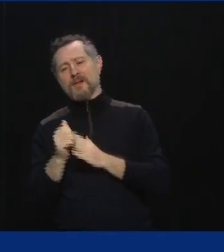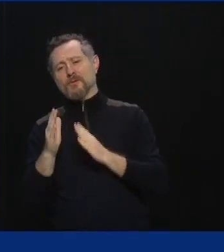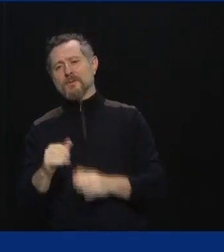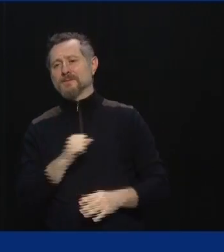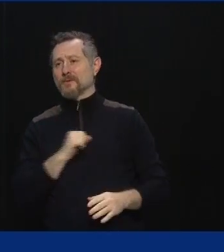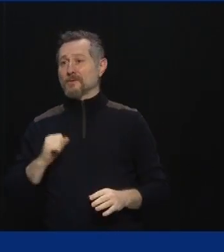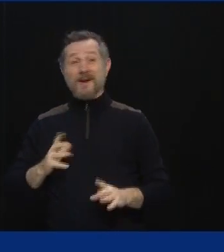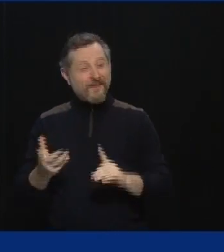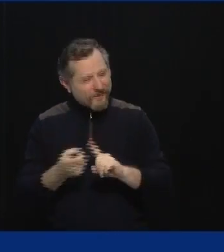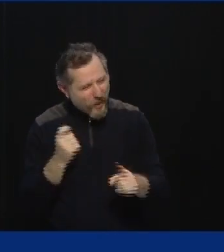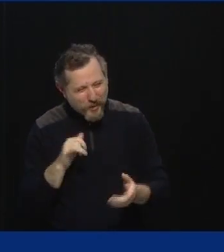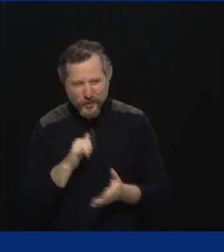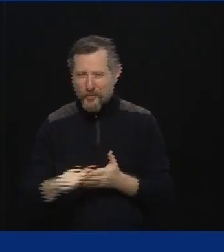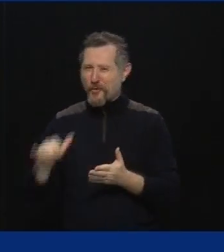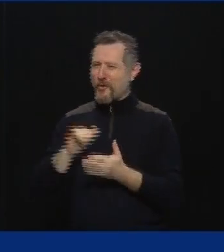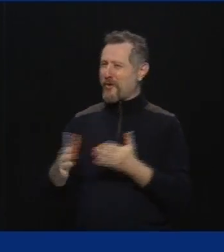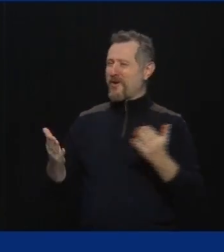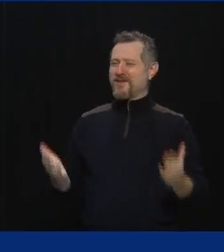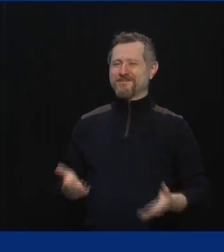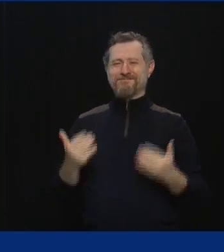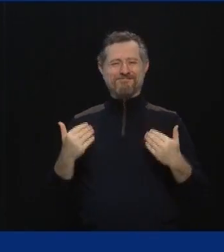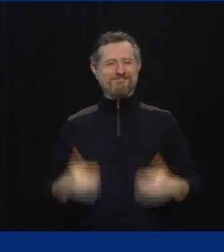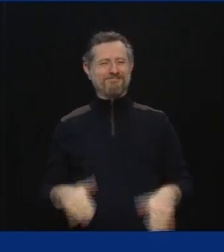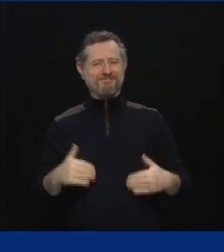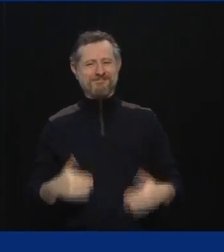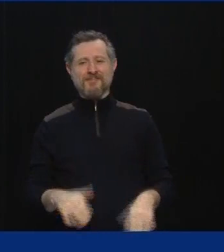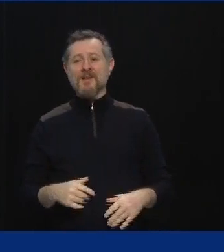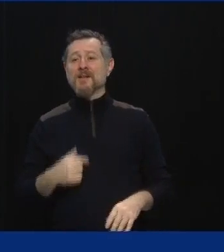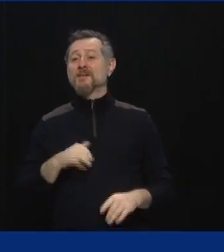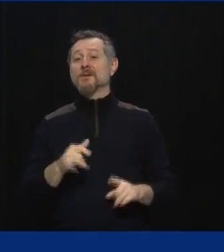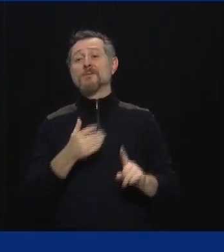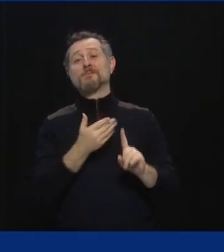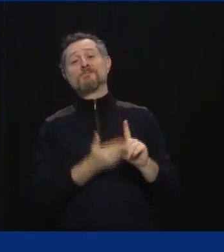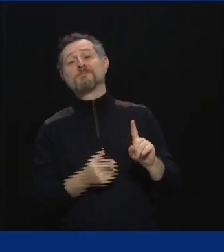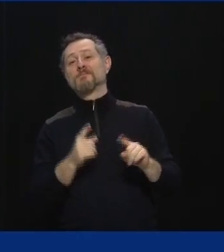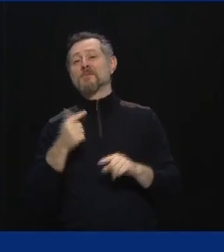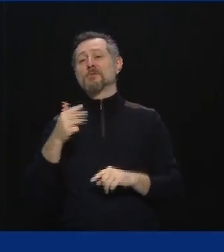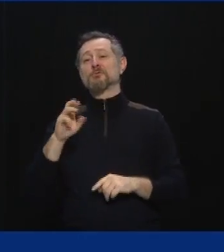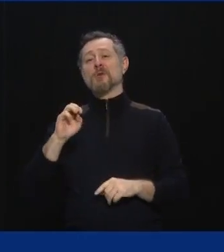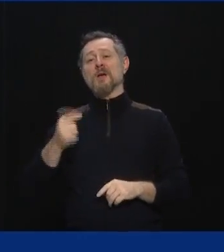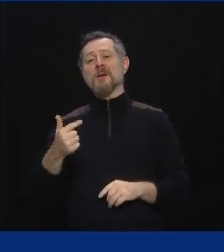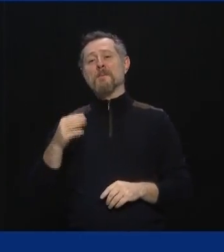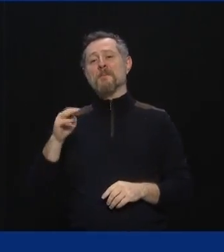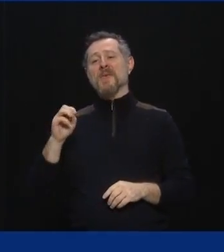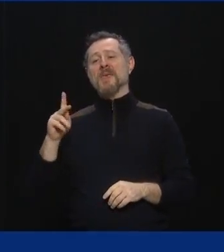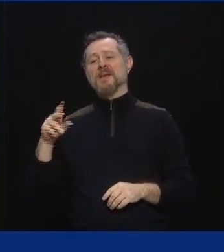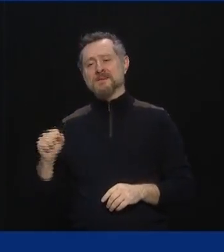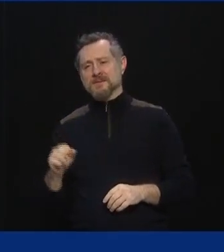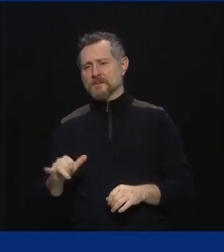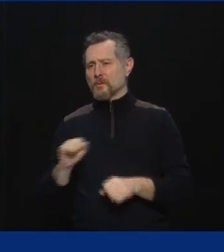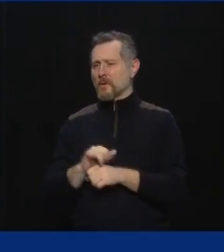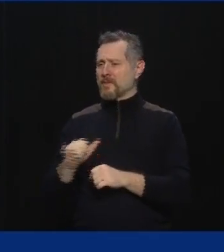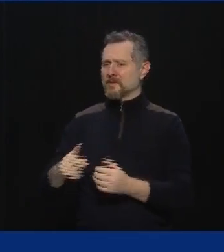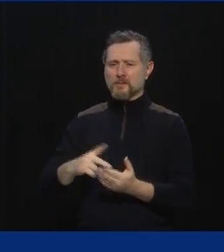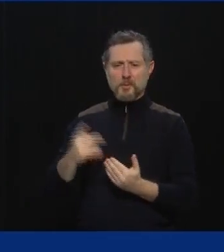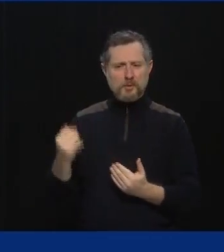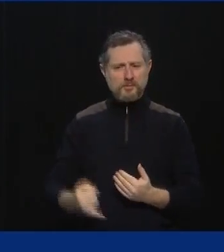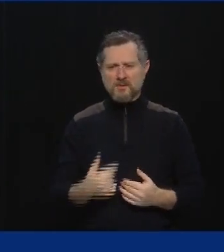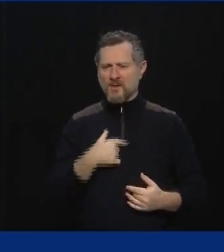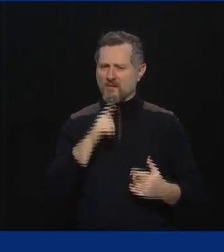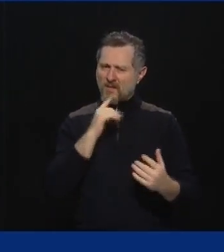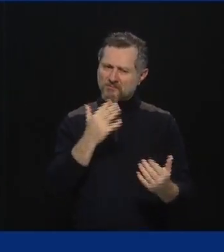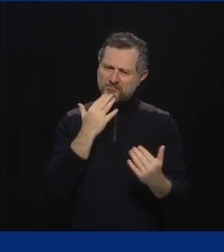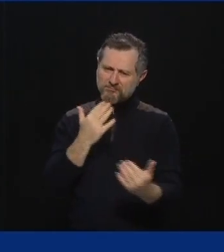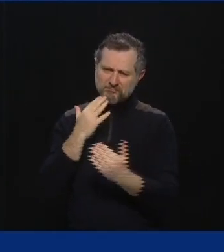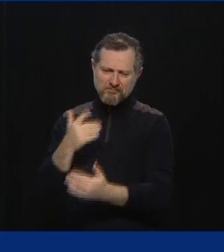of the Senate, as well as the leadership that we have, Greg Meeks and so many others who work on these projects. This is where a lot of the credit goes because they